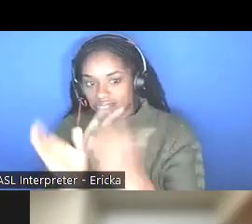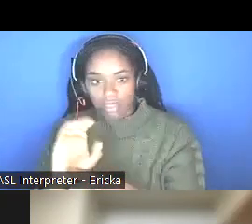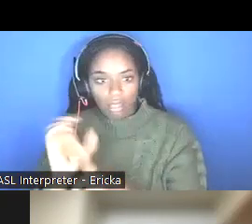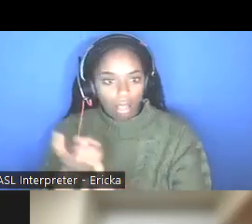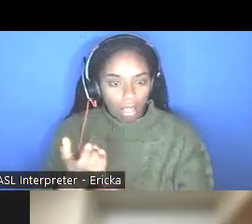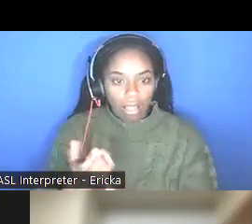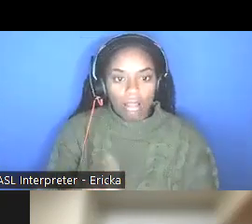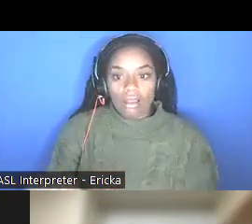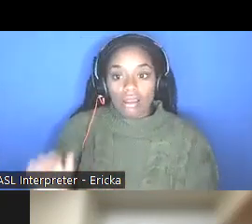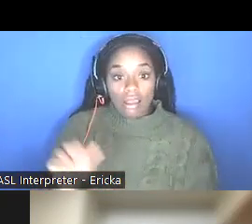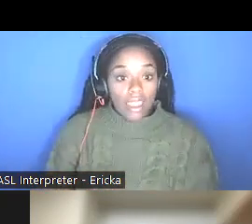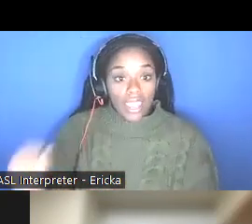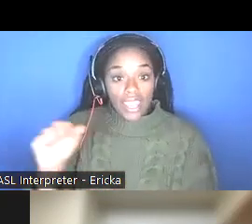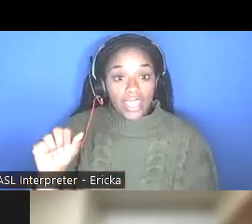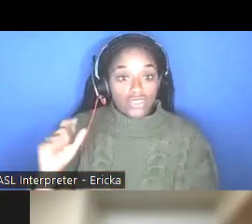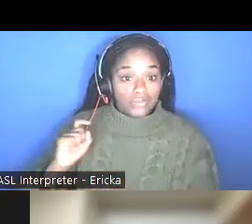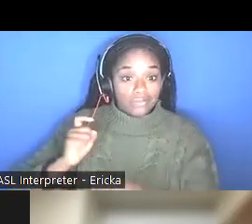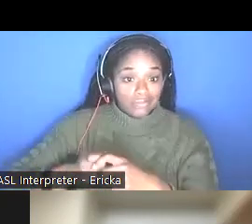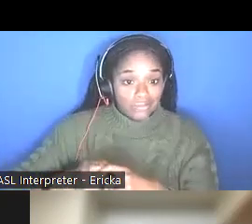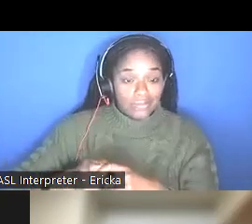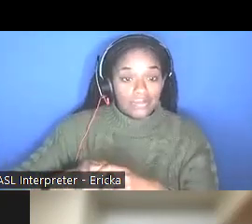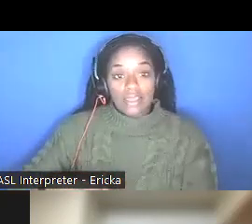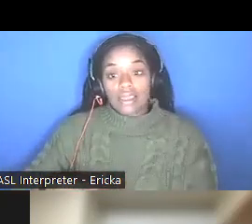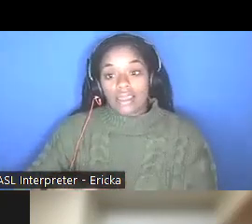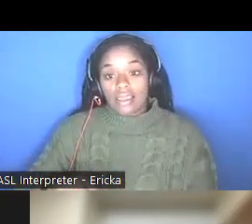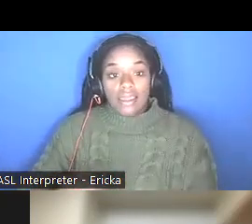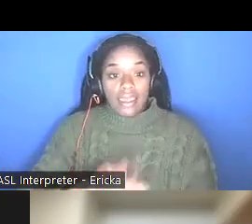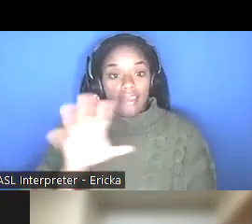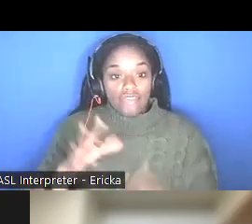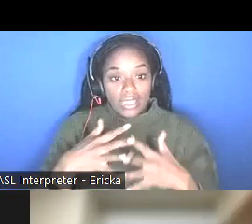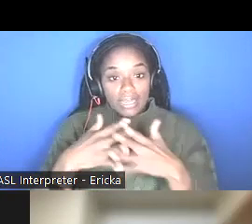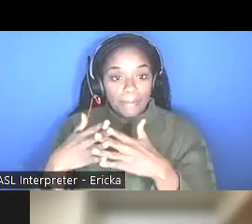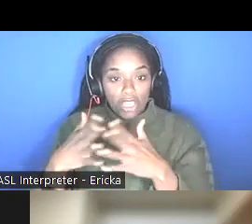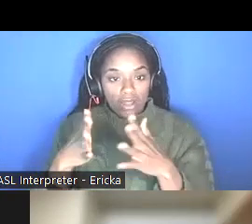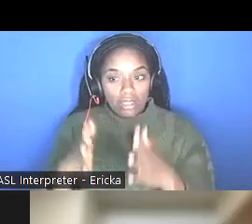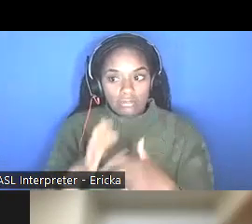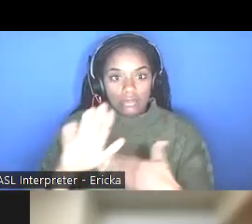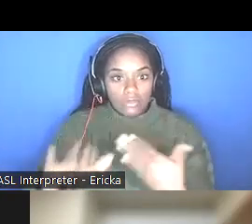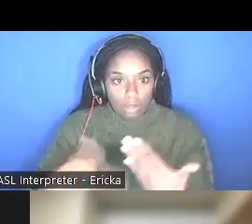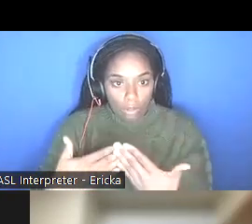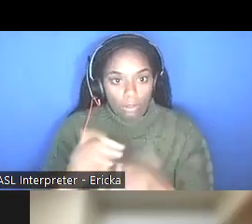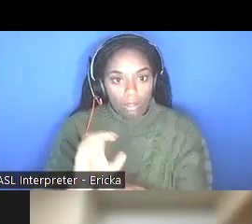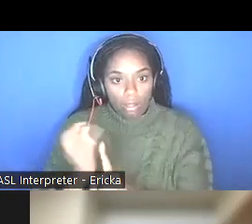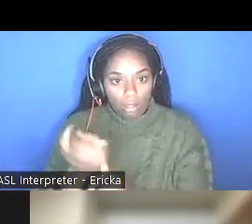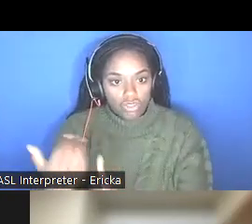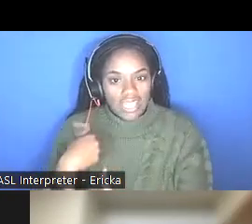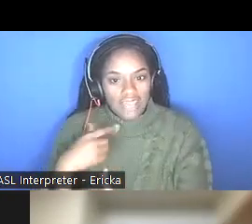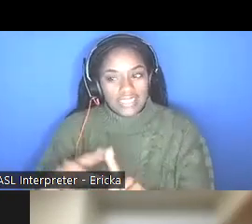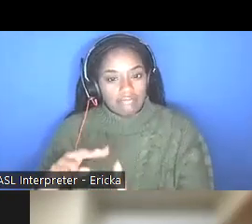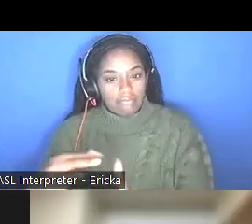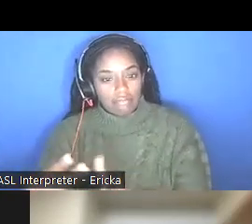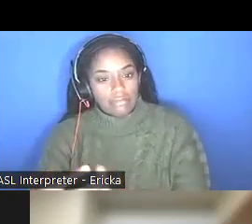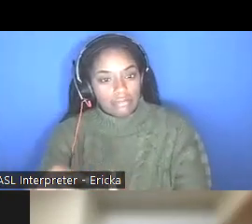Asian, Hispanic, African American, all cultures have a different view lens of aging and